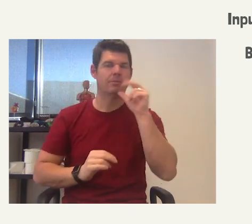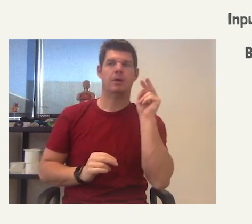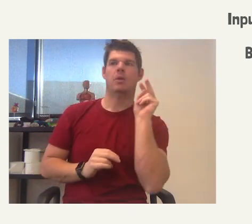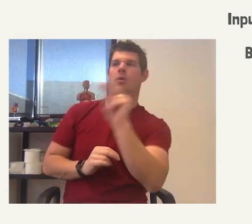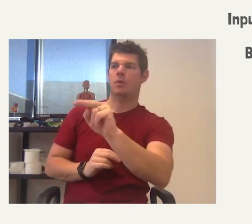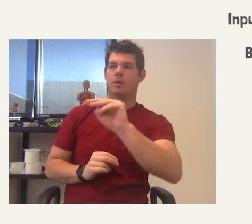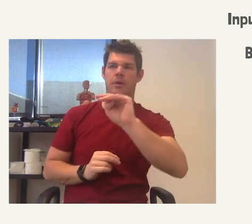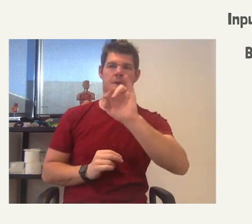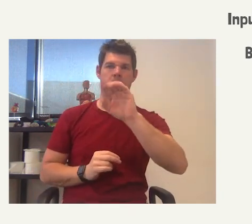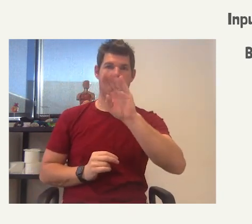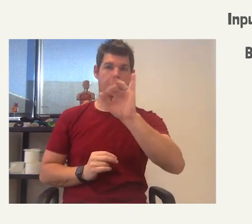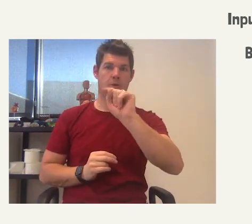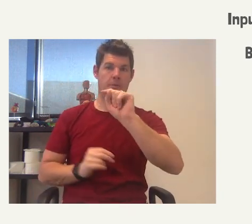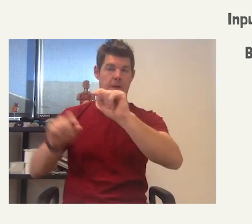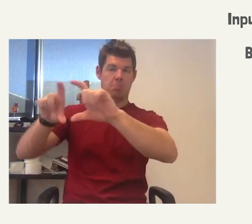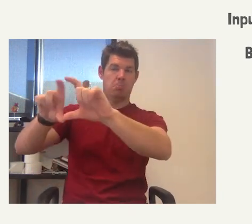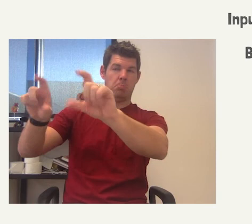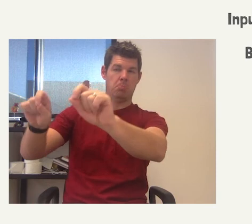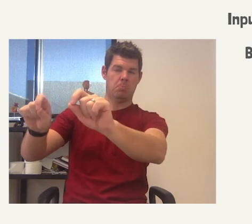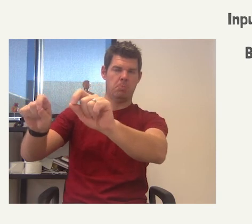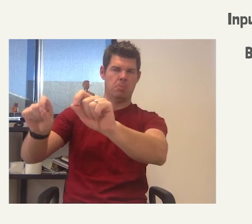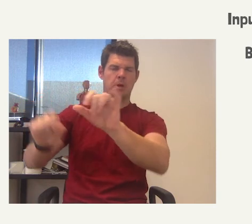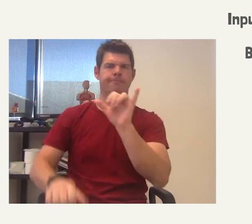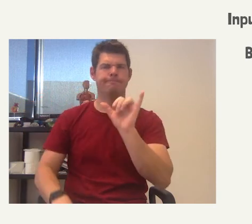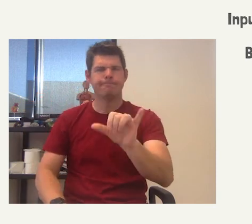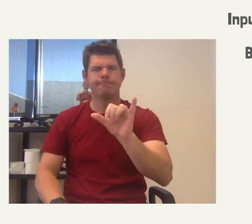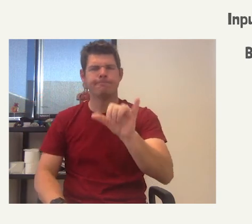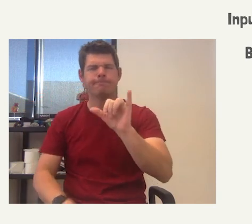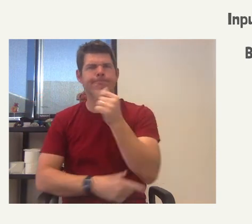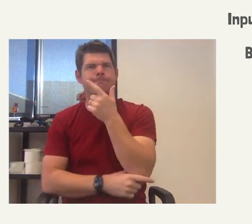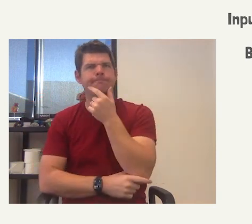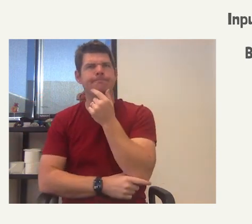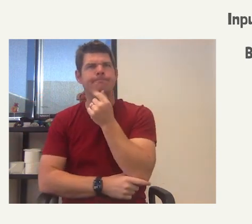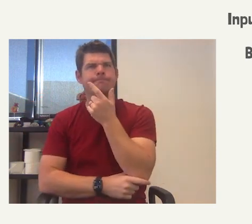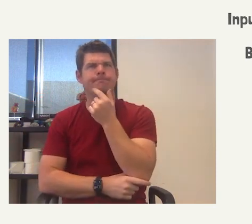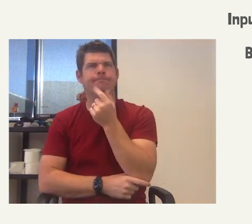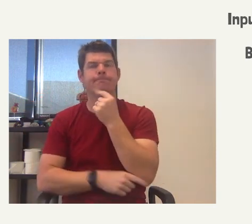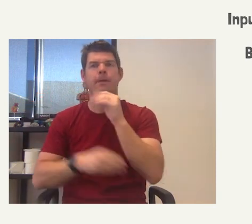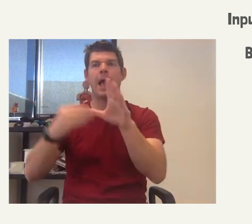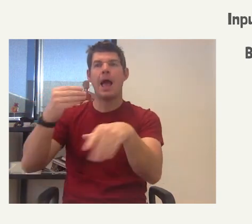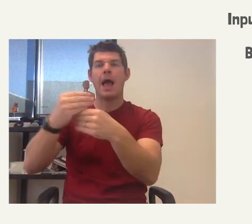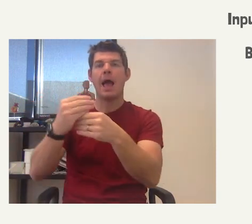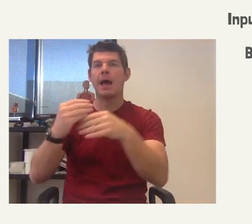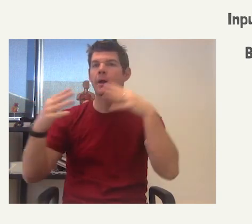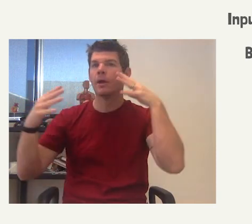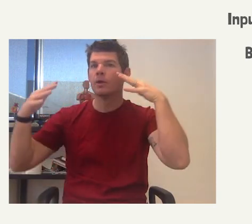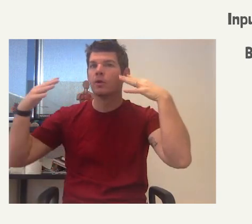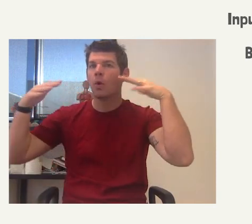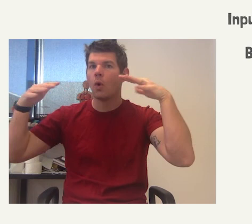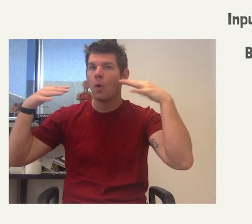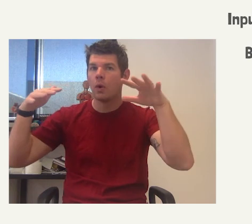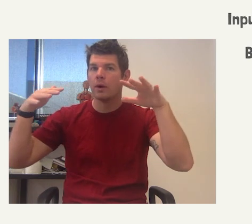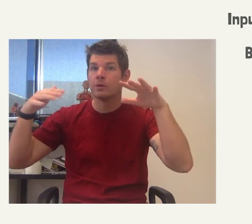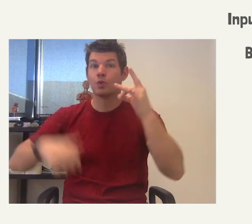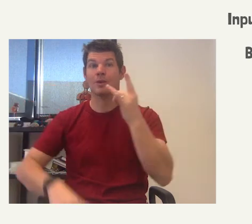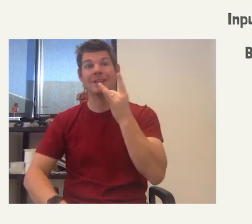want to do is I might want to add some kind of noise to my microbit, so that